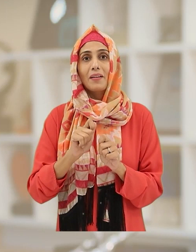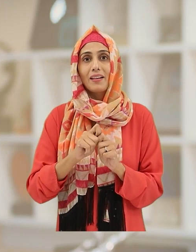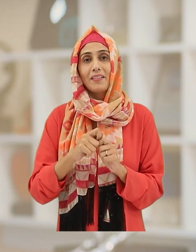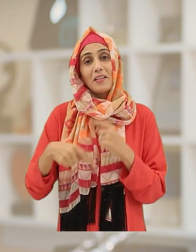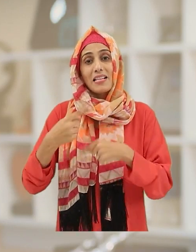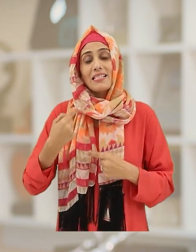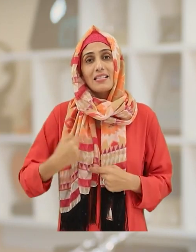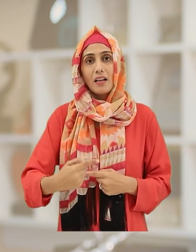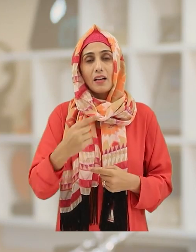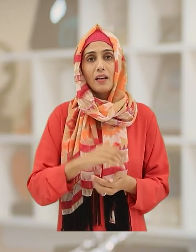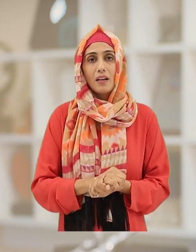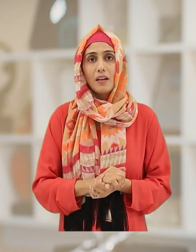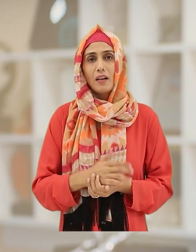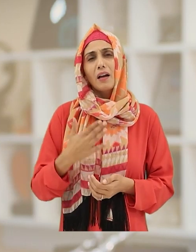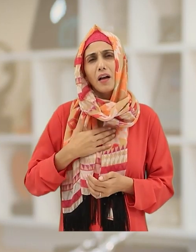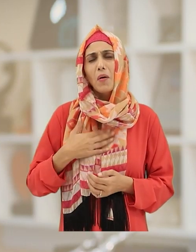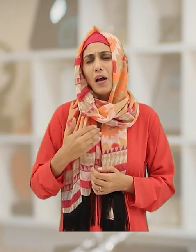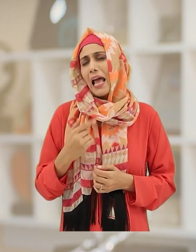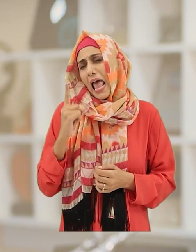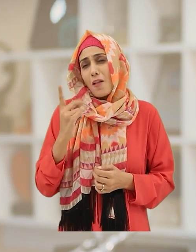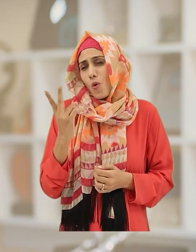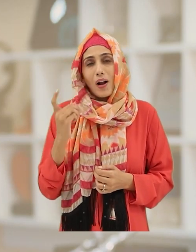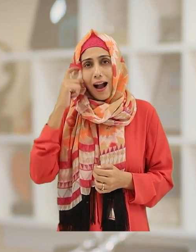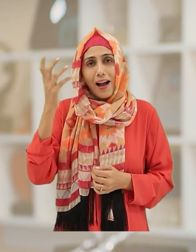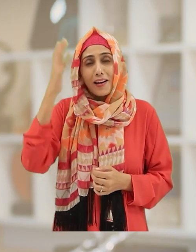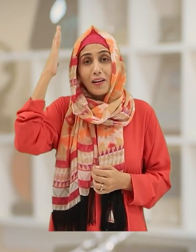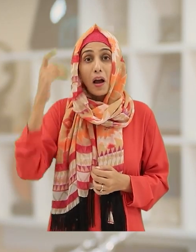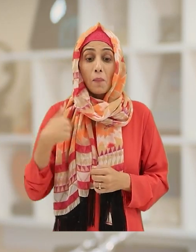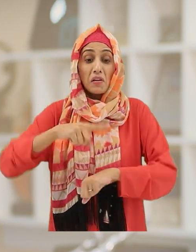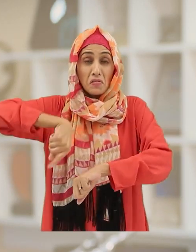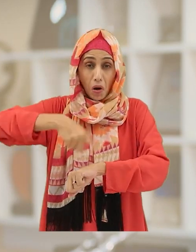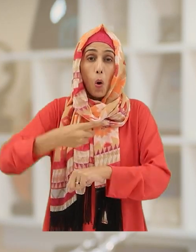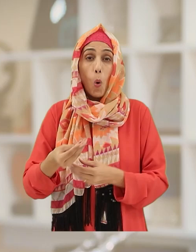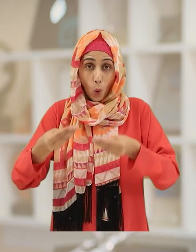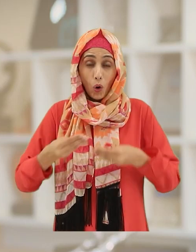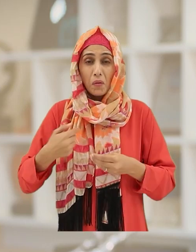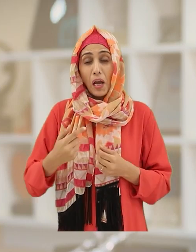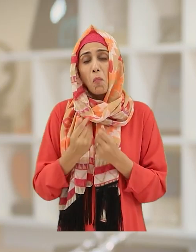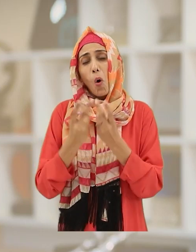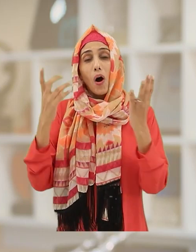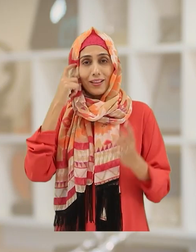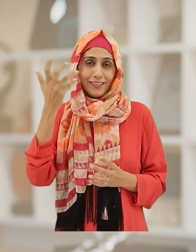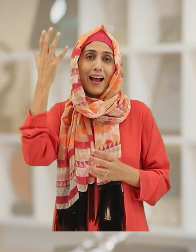like that. Those are just a couple. I mean, we could sit here for a few hours. I'll tell you a few more.